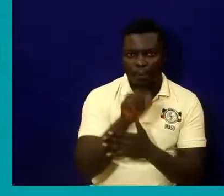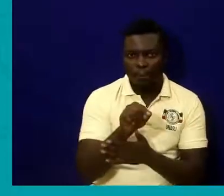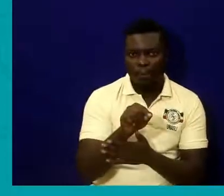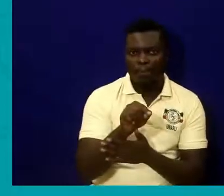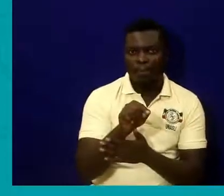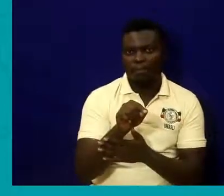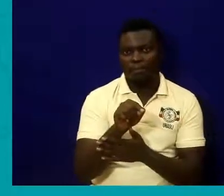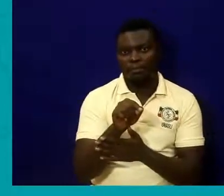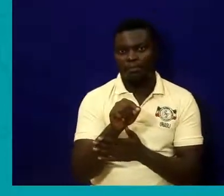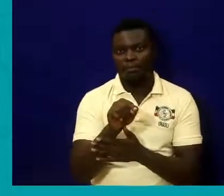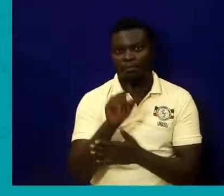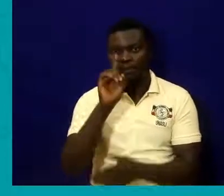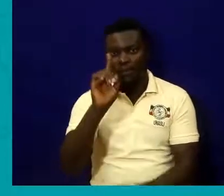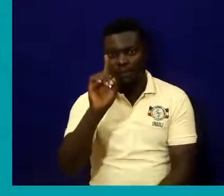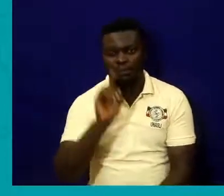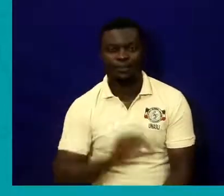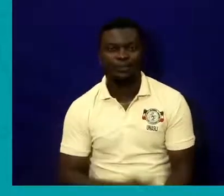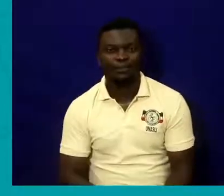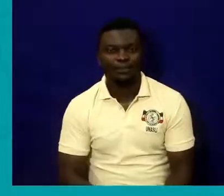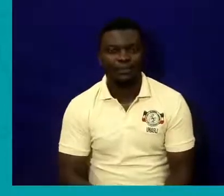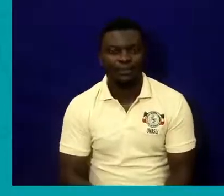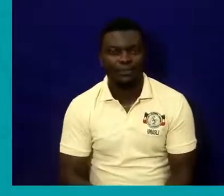2:1.